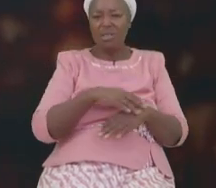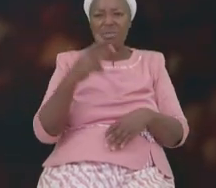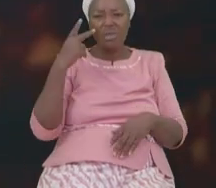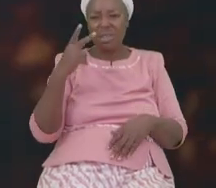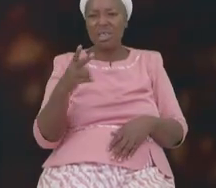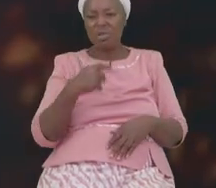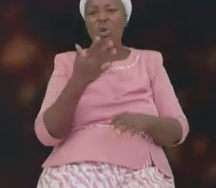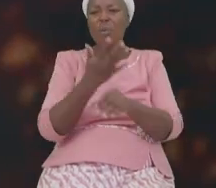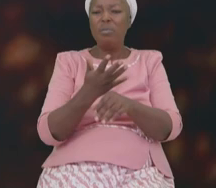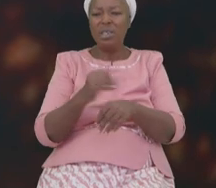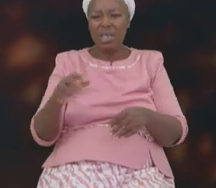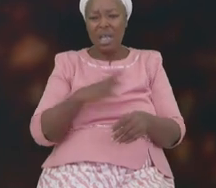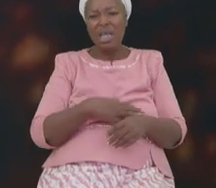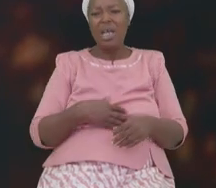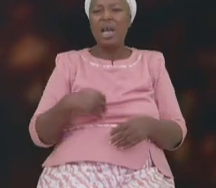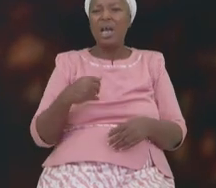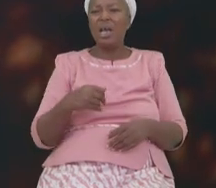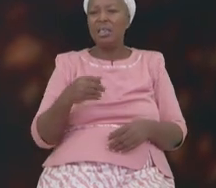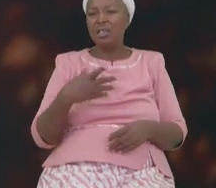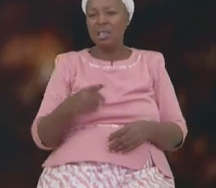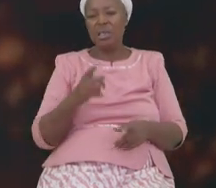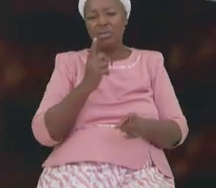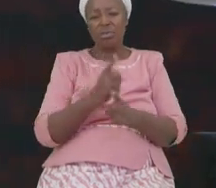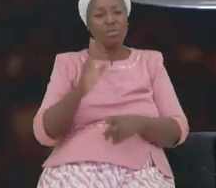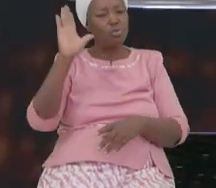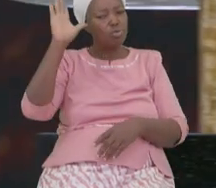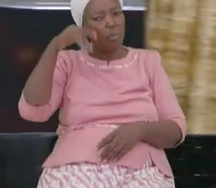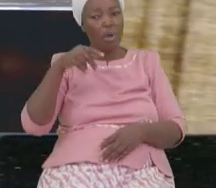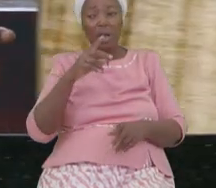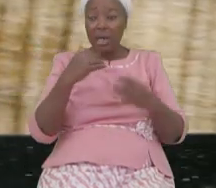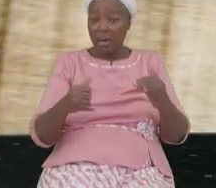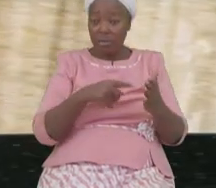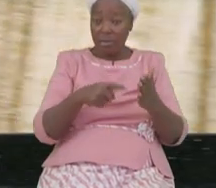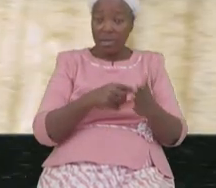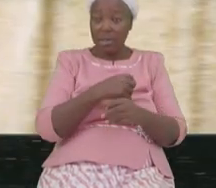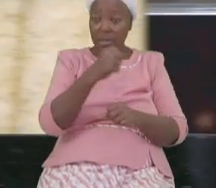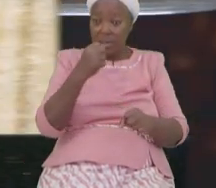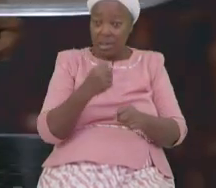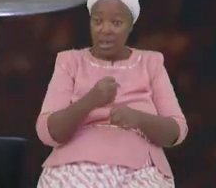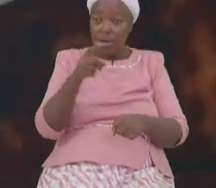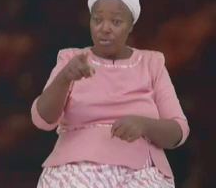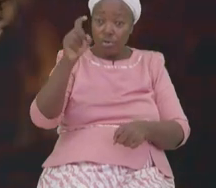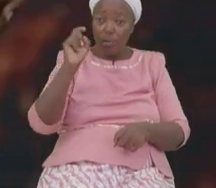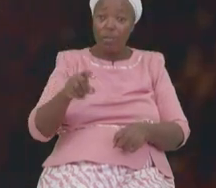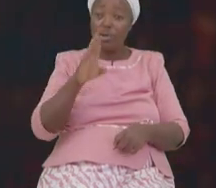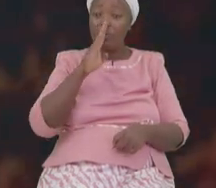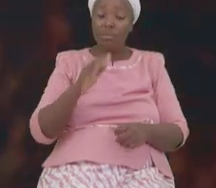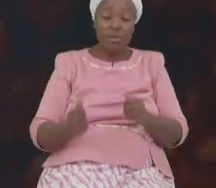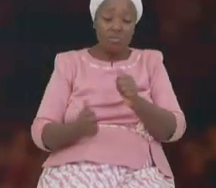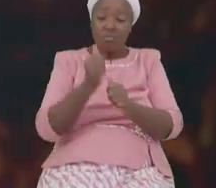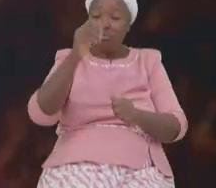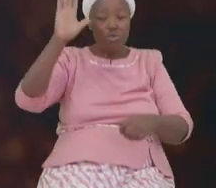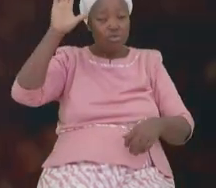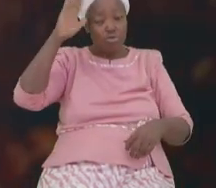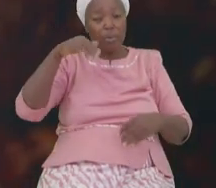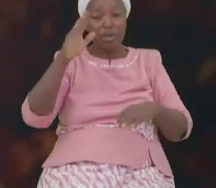recognize pleading and begging. They are just stubborn. Now, this year, you must be more stubborn than your